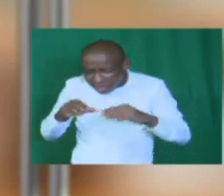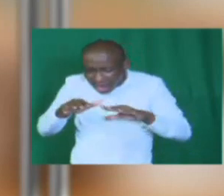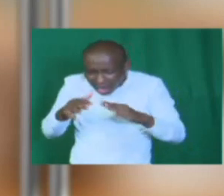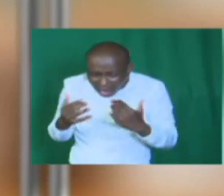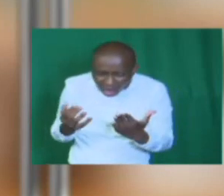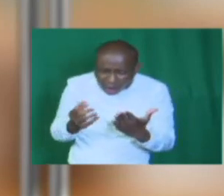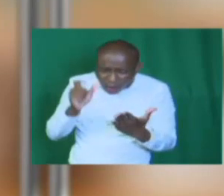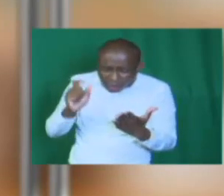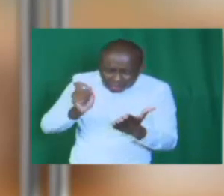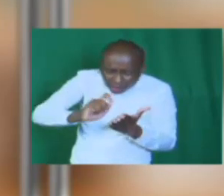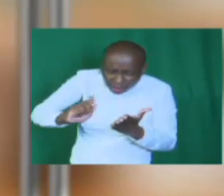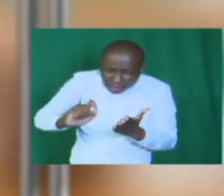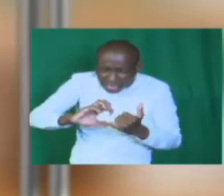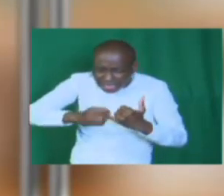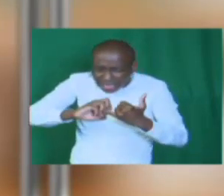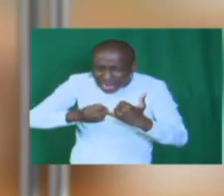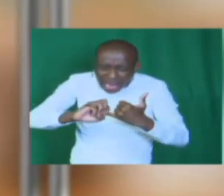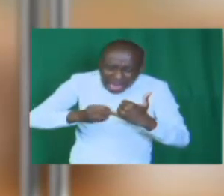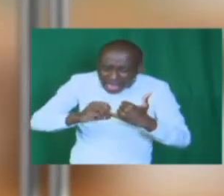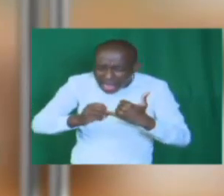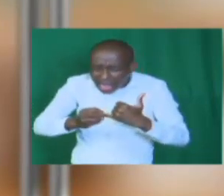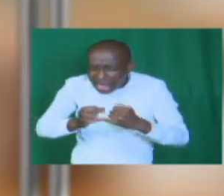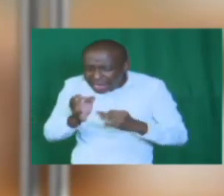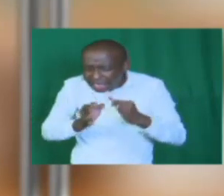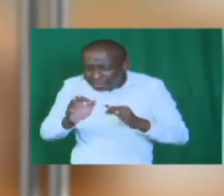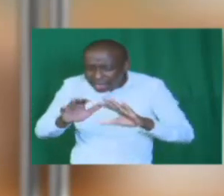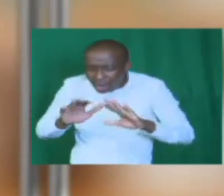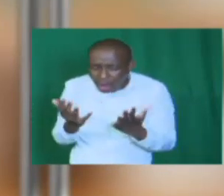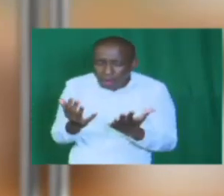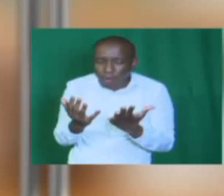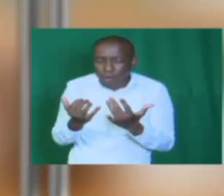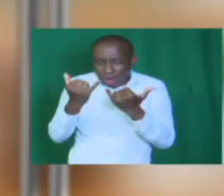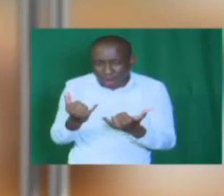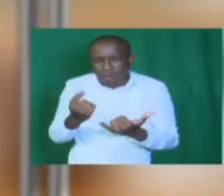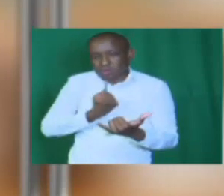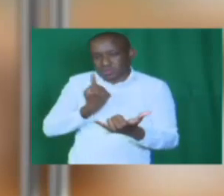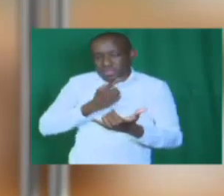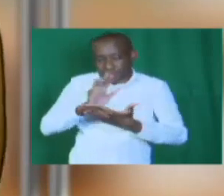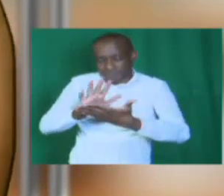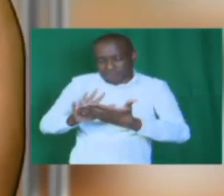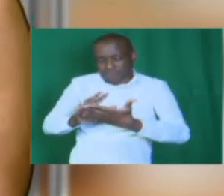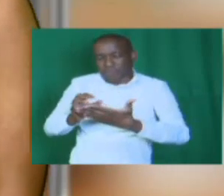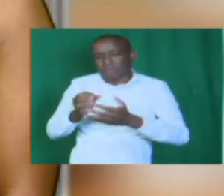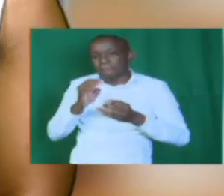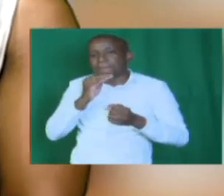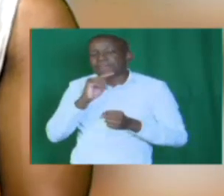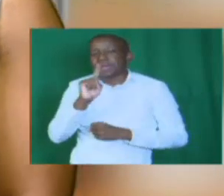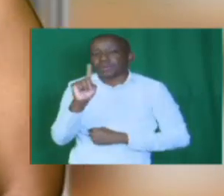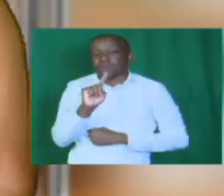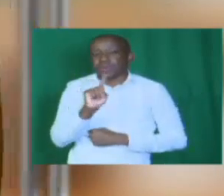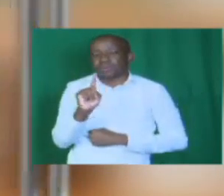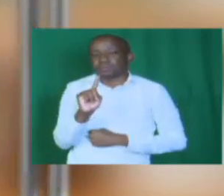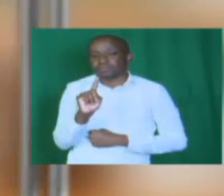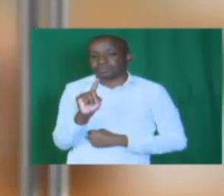the writer was trying to put across to you. Okay, so you find the meaning from the